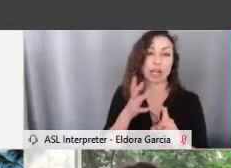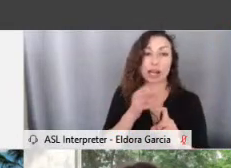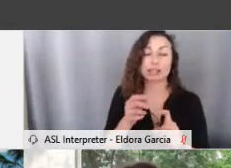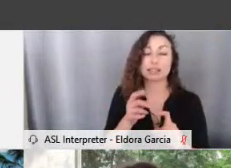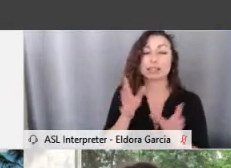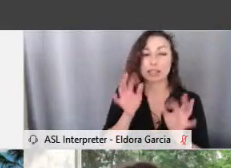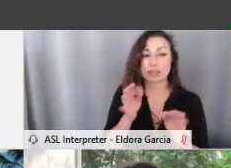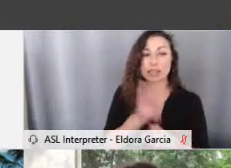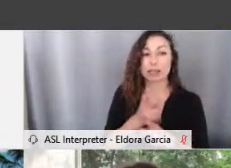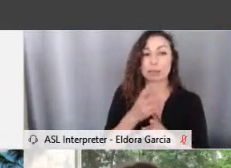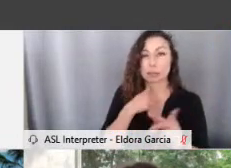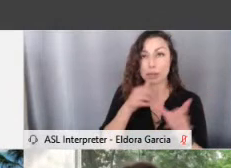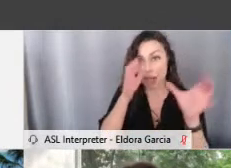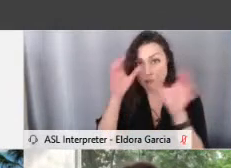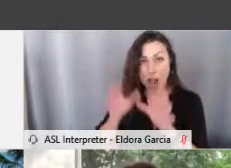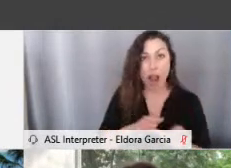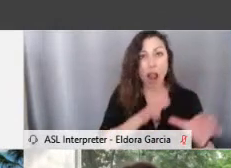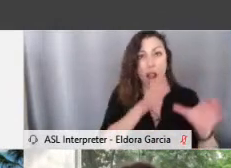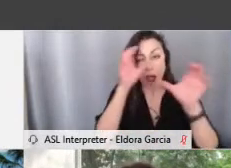been keeping me up at night.